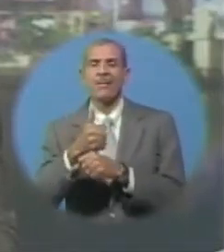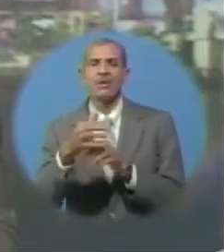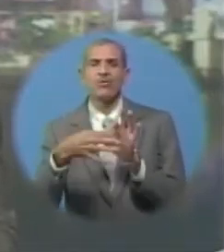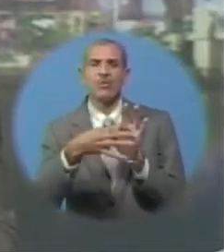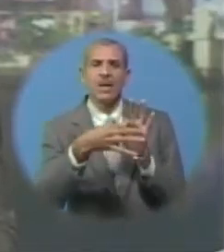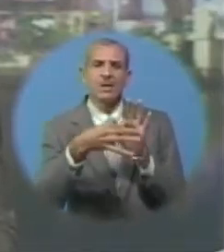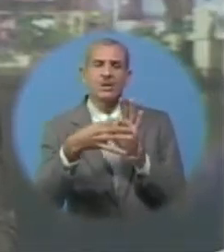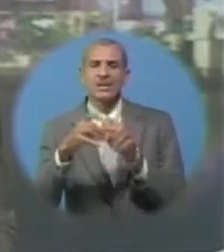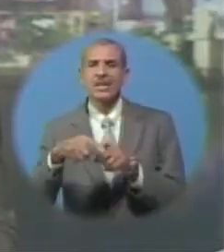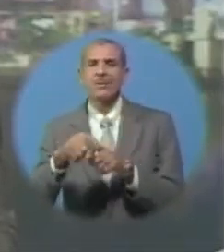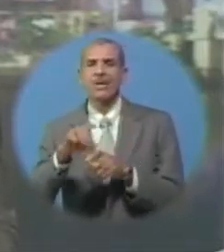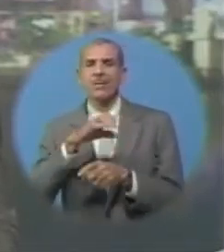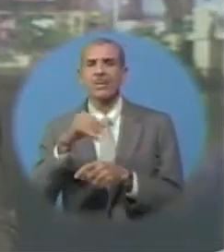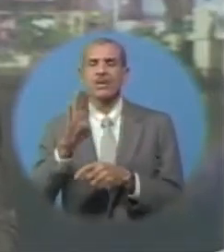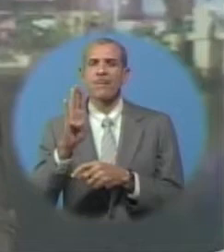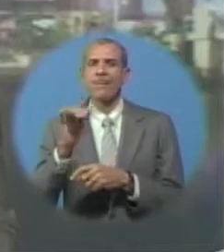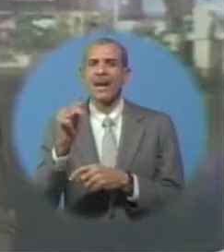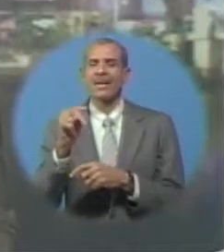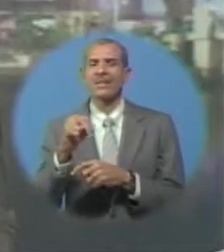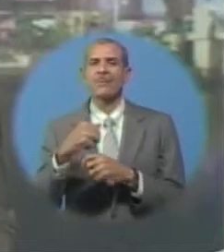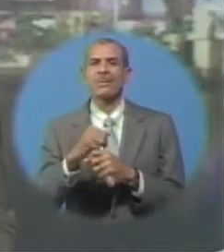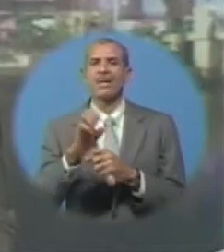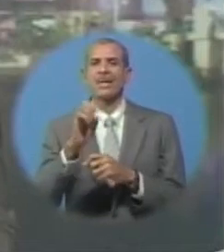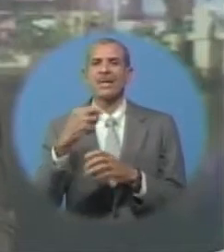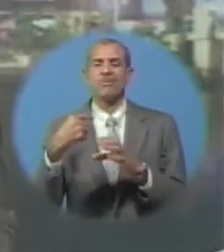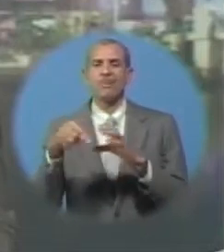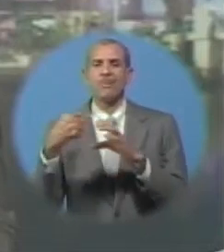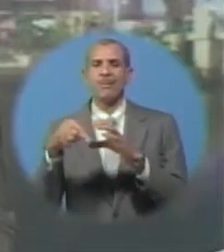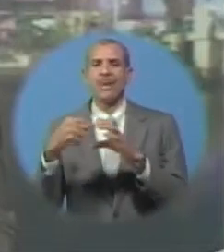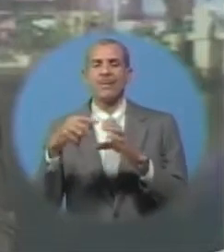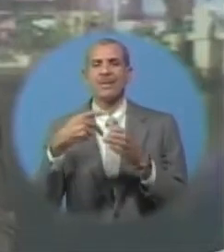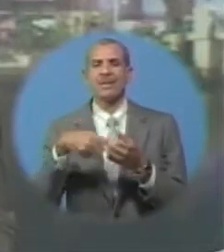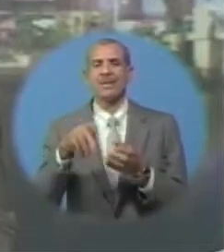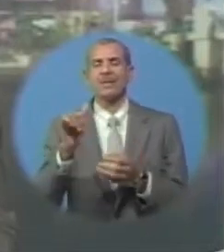needed with the commercial banks to make e-payments a reality.